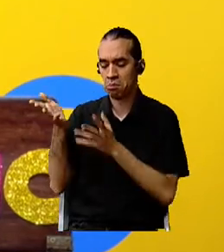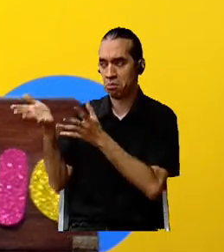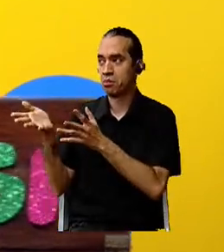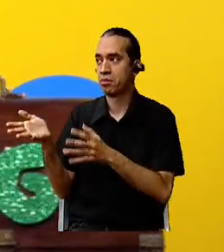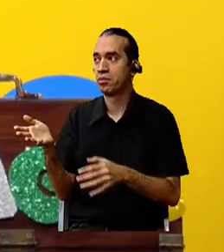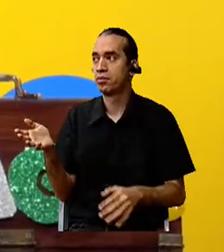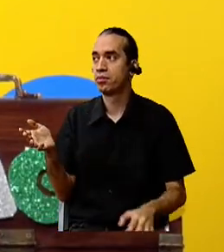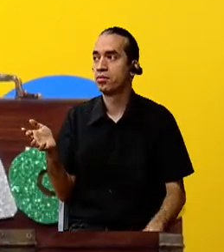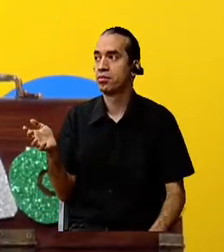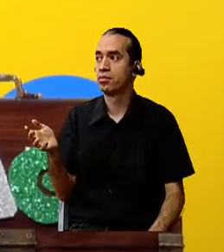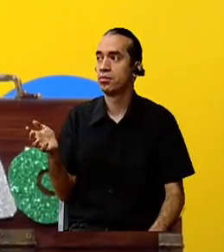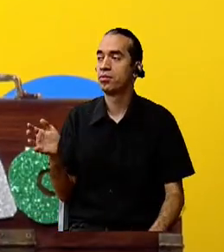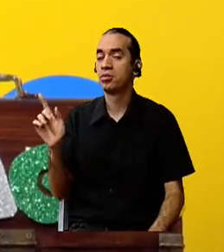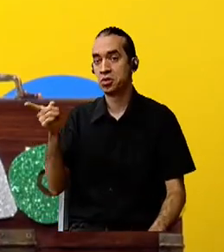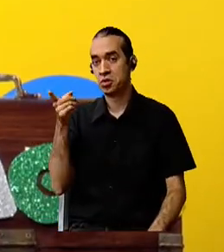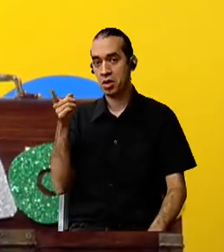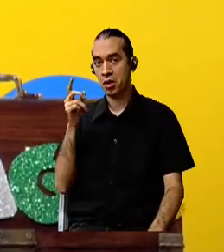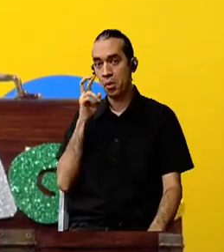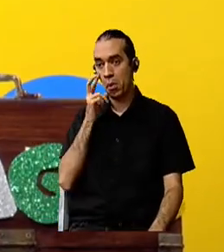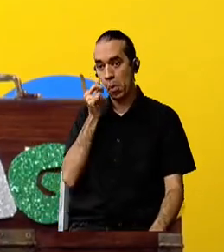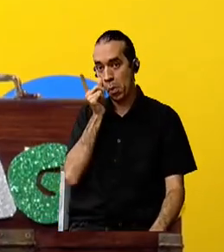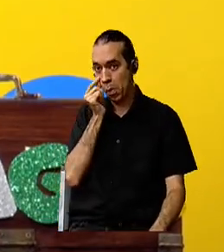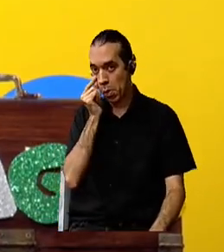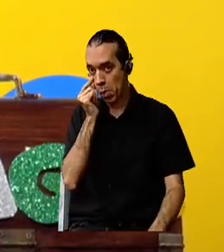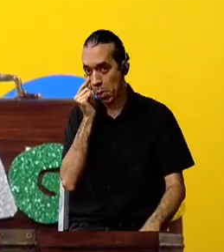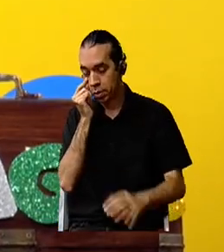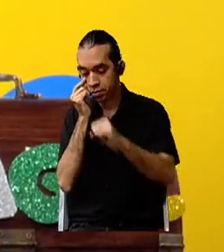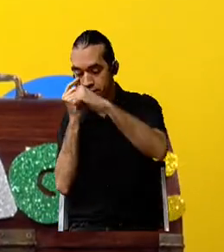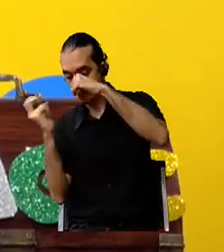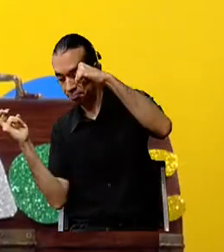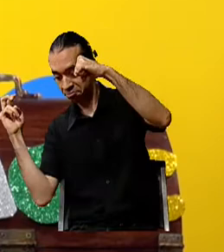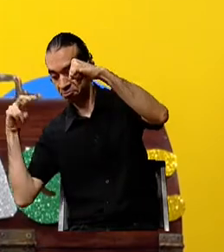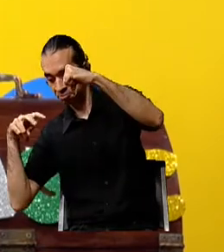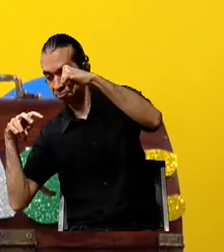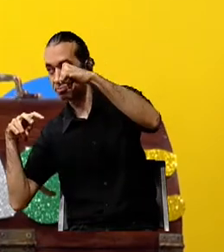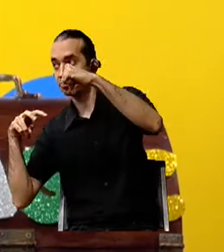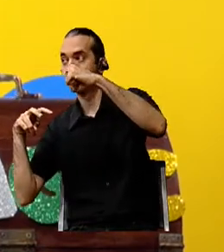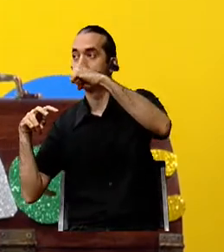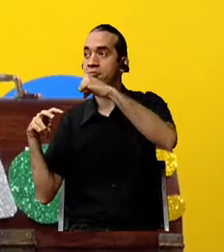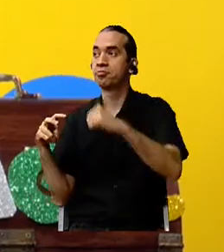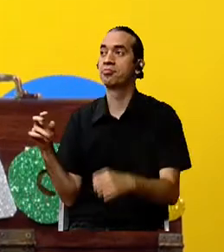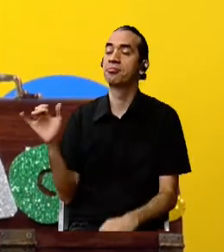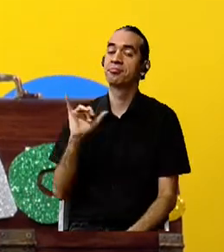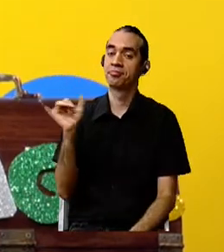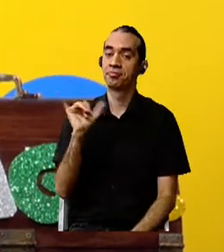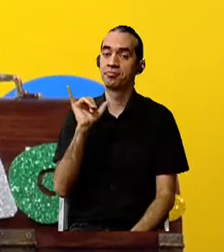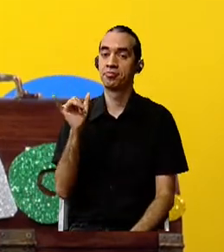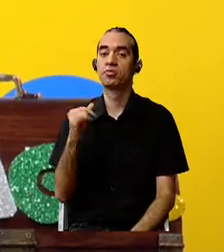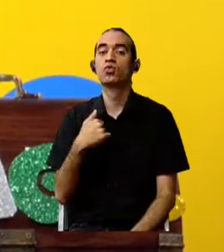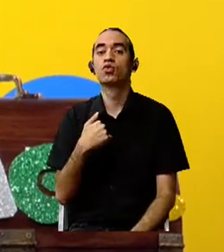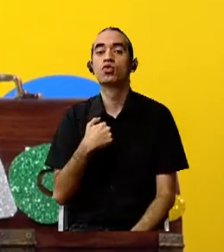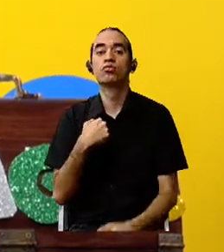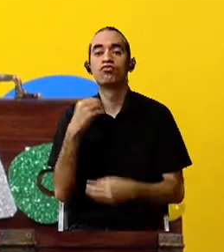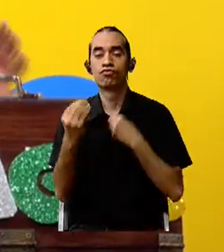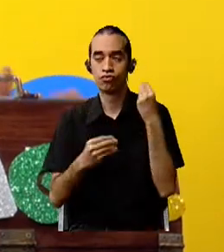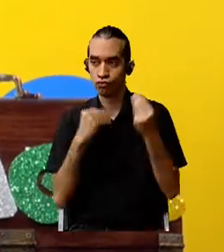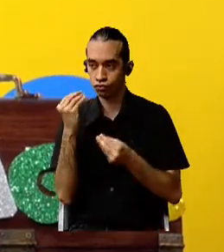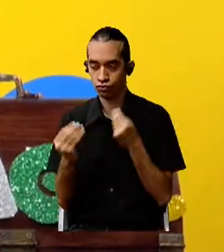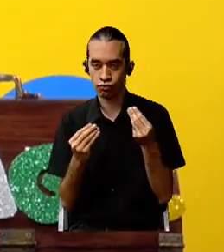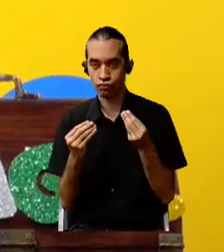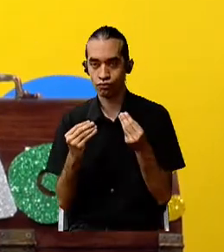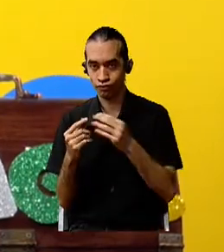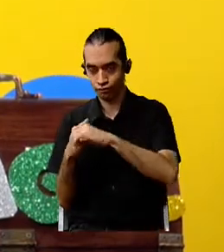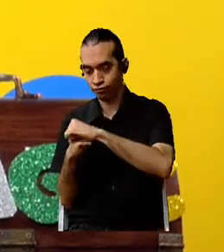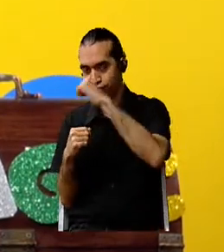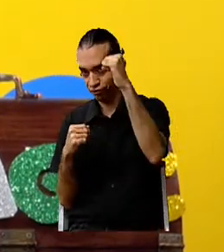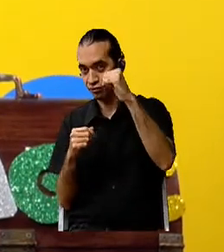So you are going to take a look at the box and meanwhile, I'm going to open